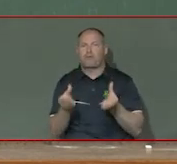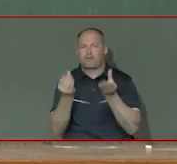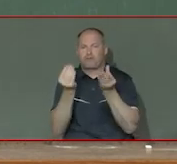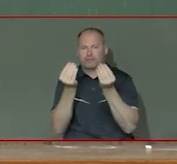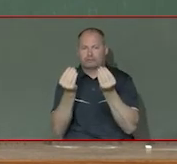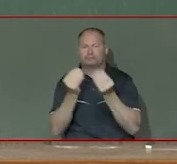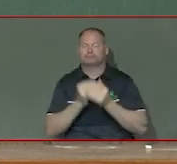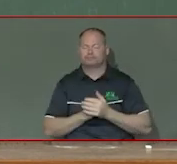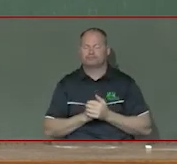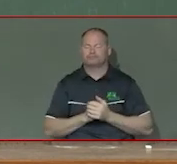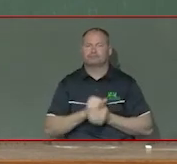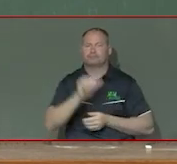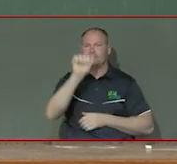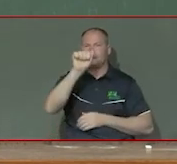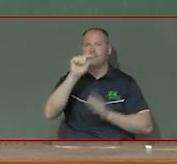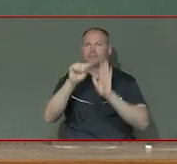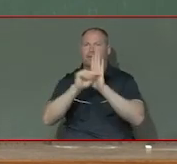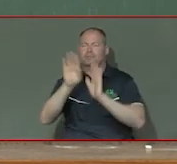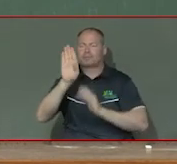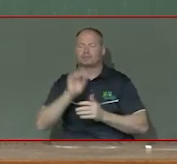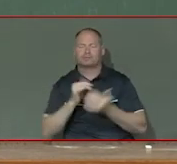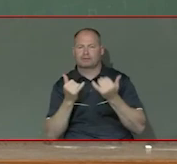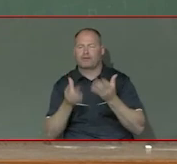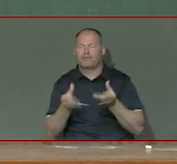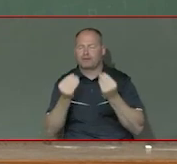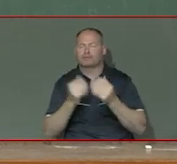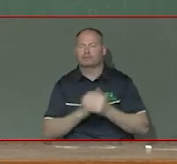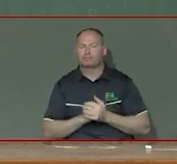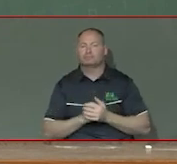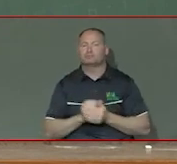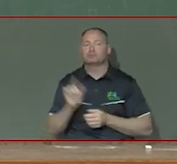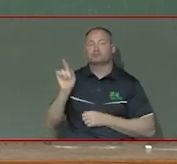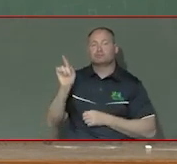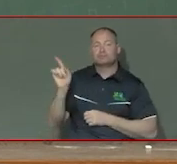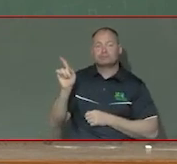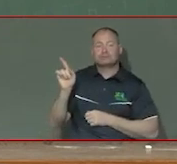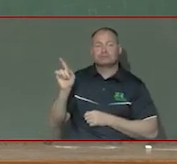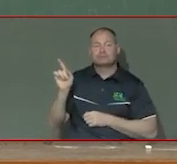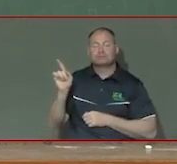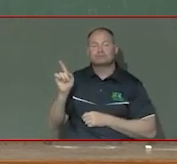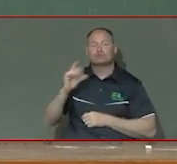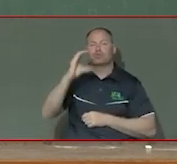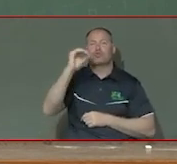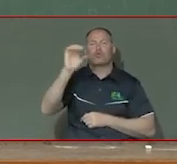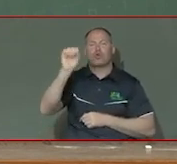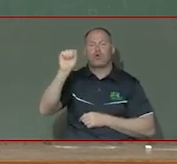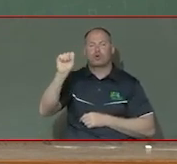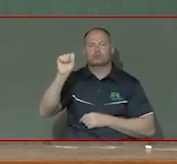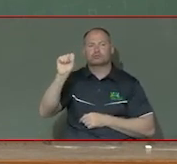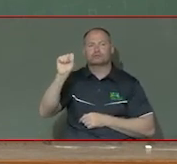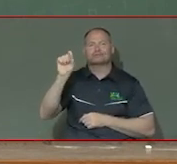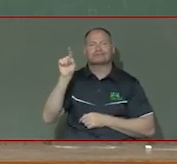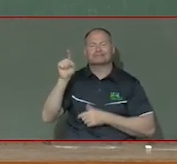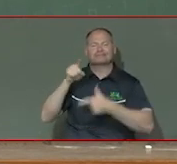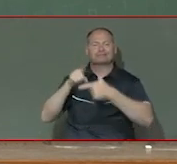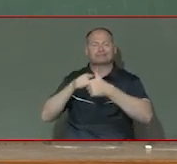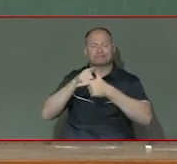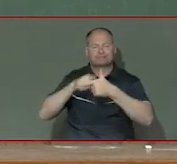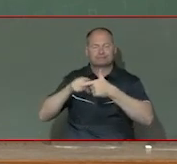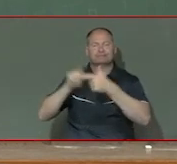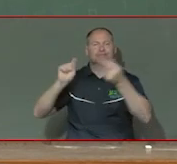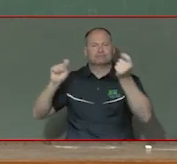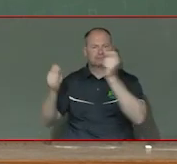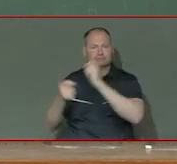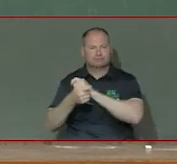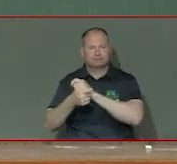B. But what do I need to do? I need to change this to the cos of this angle, to a cos